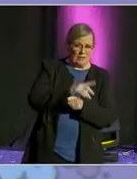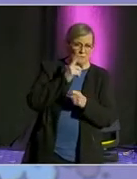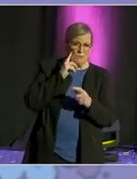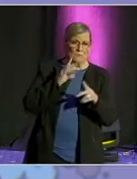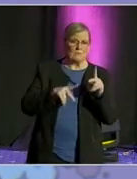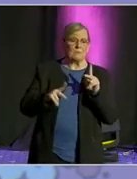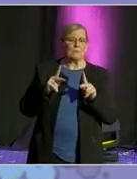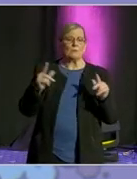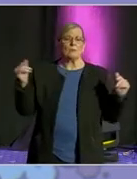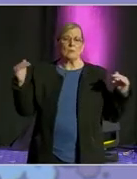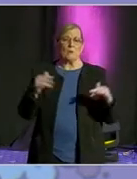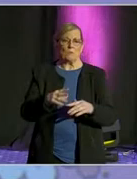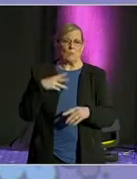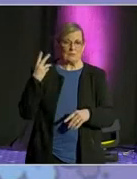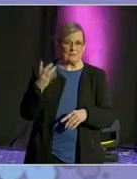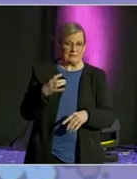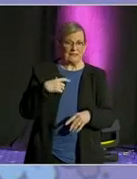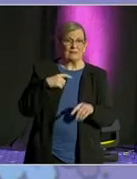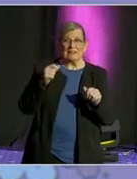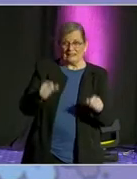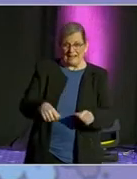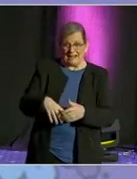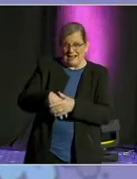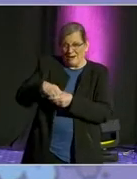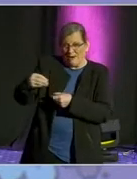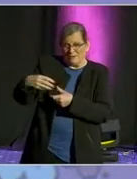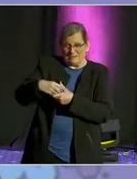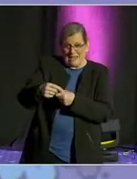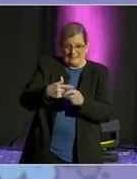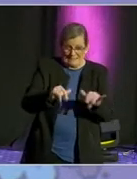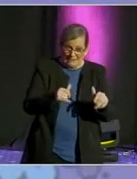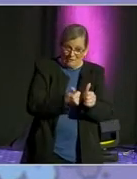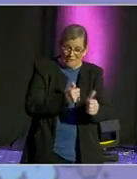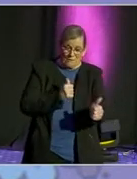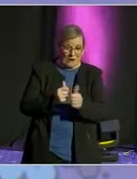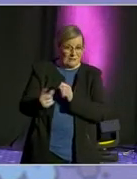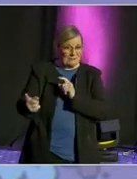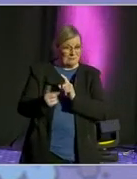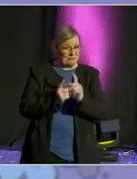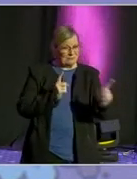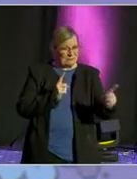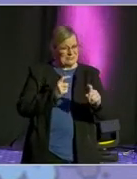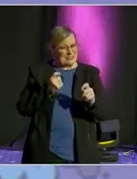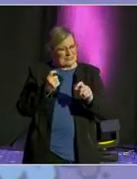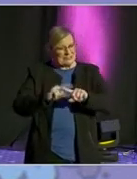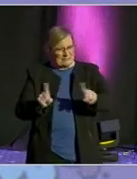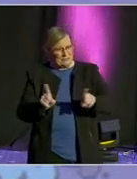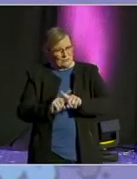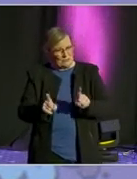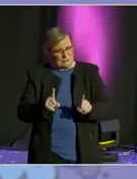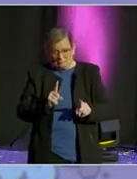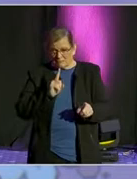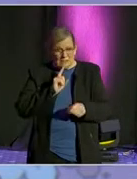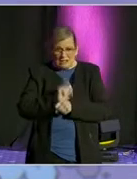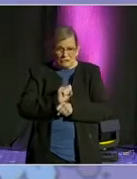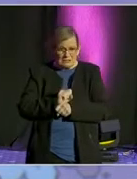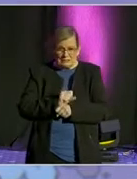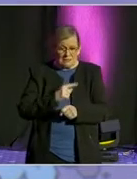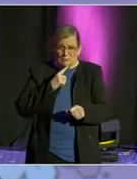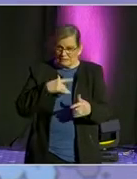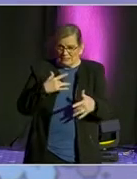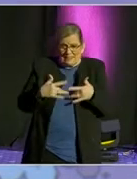Washington. And while we realize the celebration this year will be a little different, the reality is that there will be exciting things in